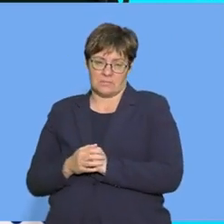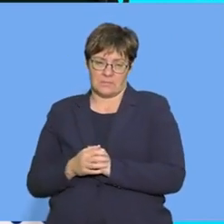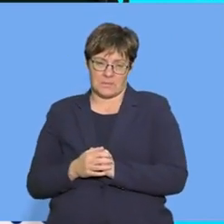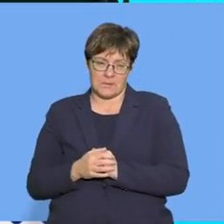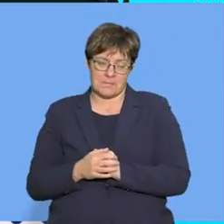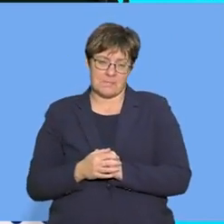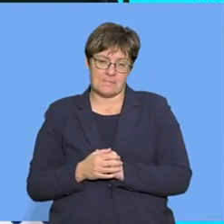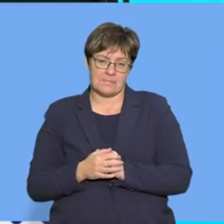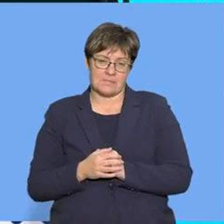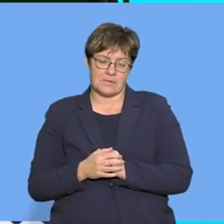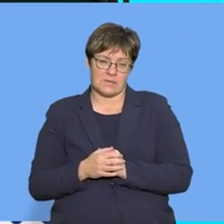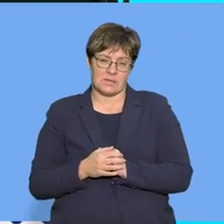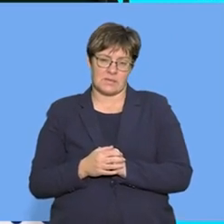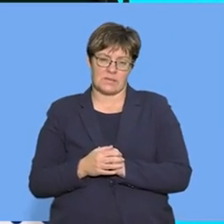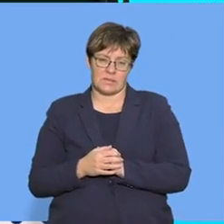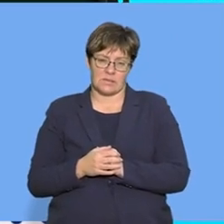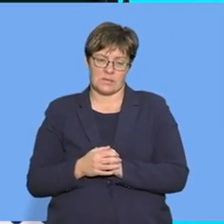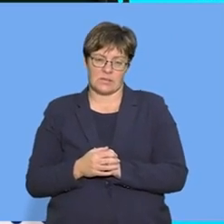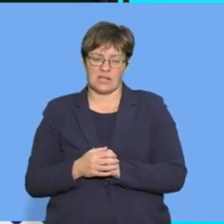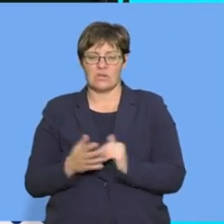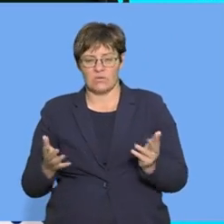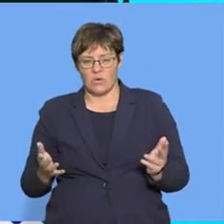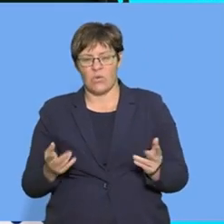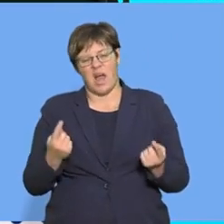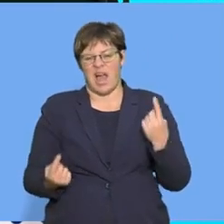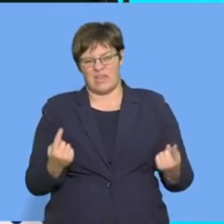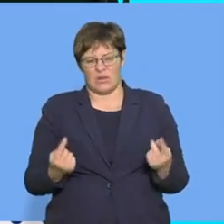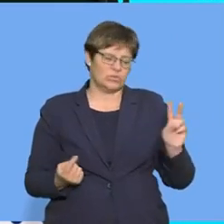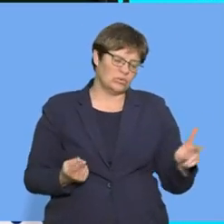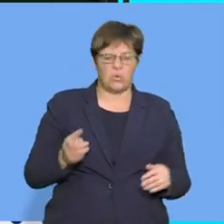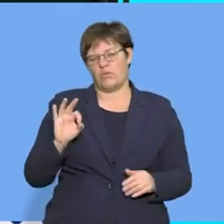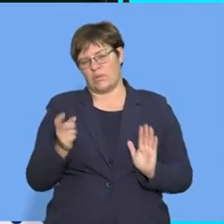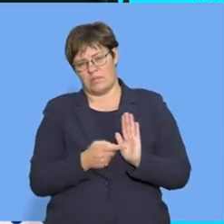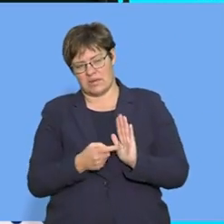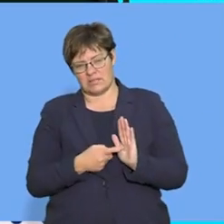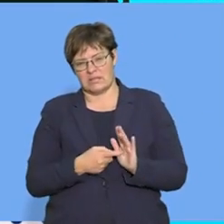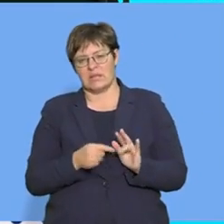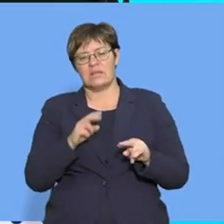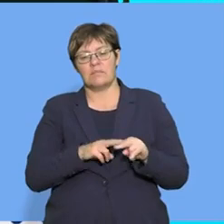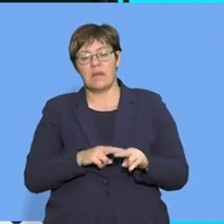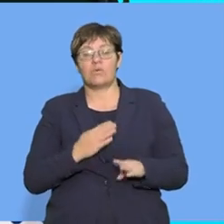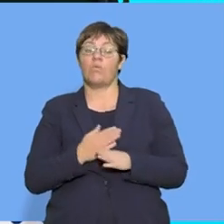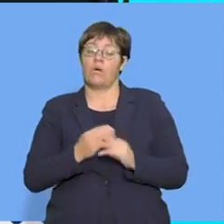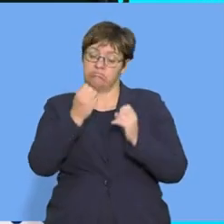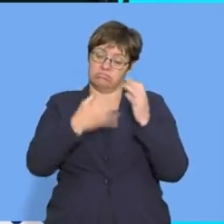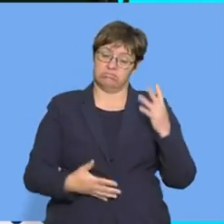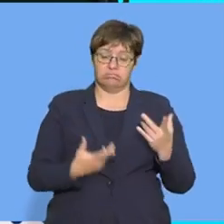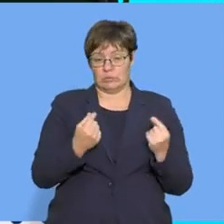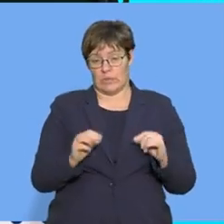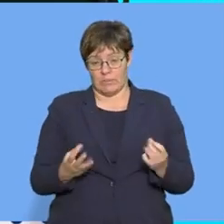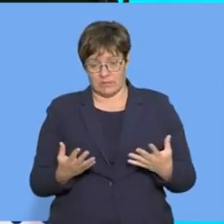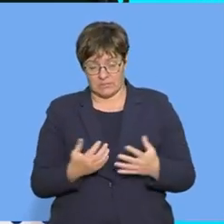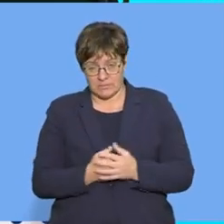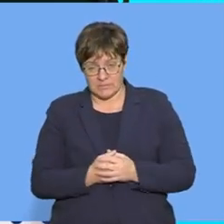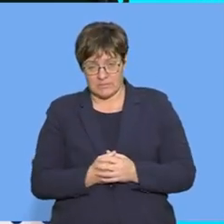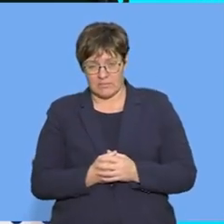your method, and then lastly for the final answer. So it's an either or. It depends on how much work you need to do there. So please